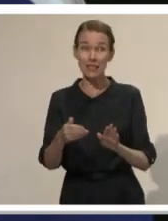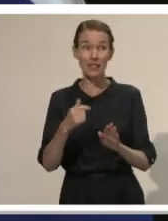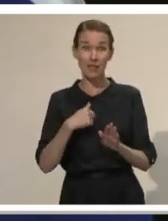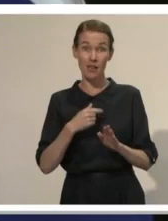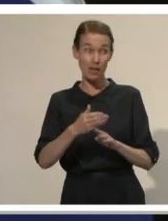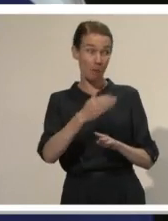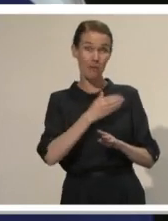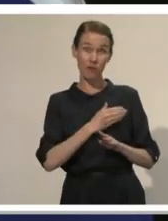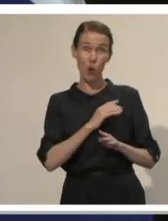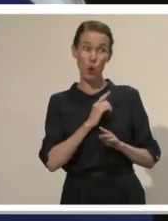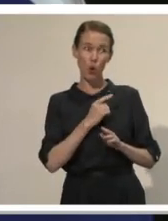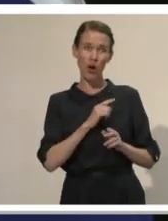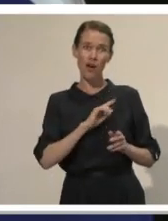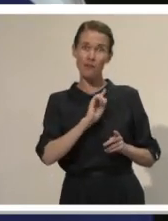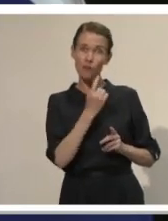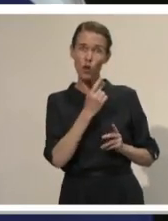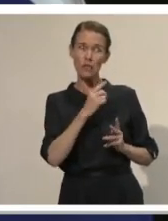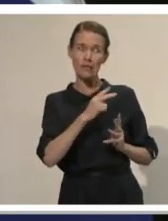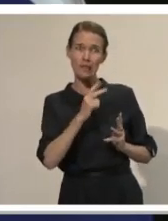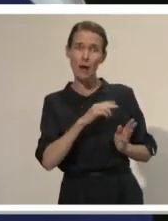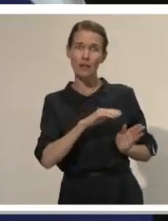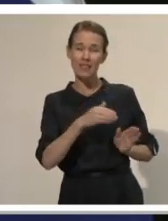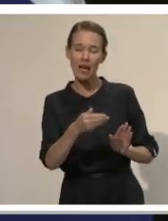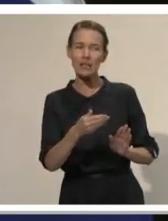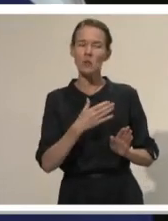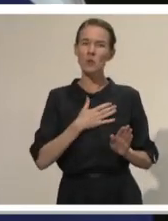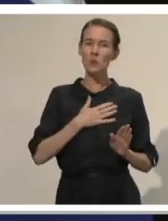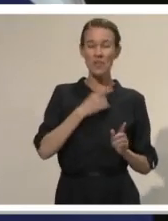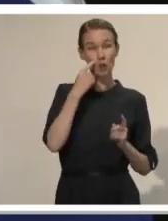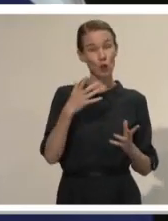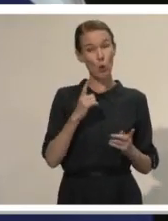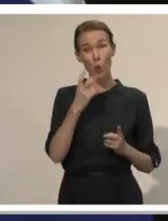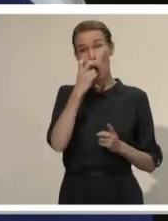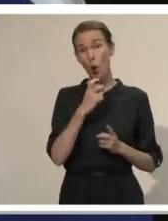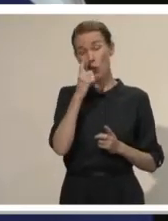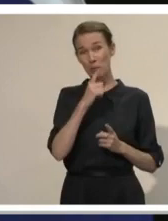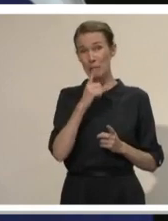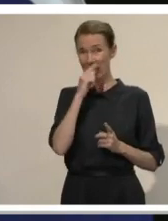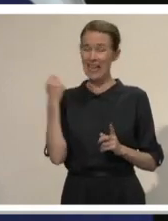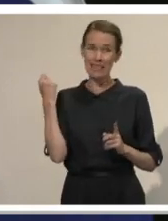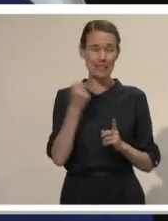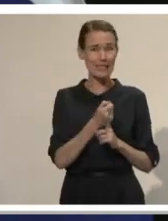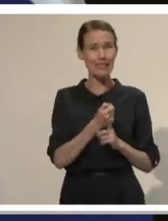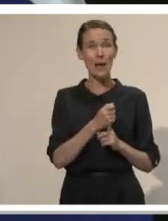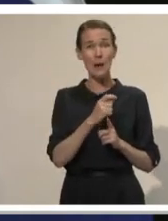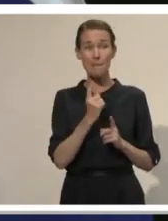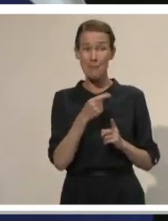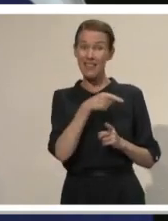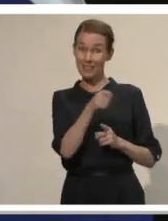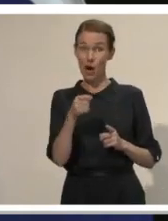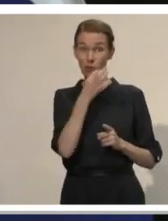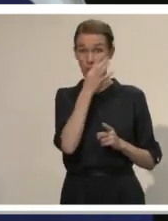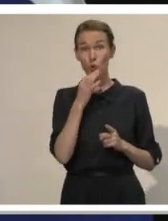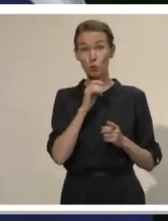it's obviously indicative of the fact that when it reaches those vulnerable communities, it is devastating. But there were a number who were positive. Is that